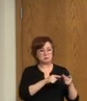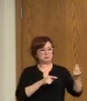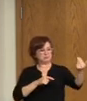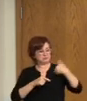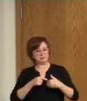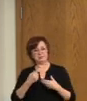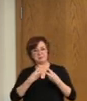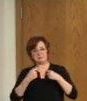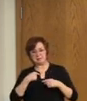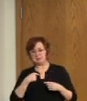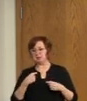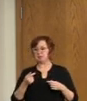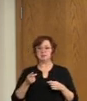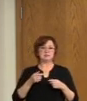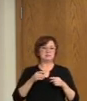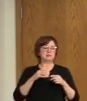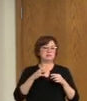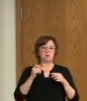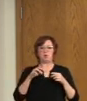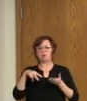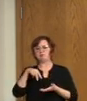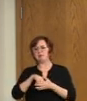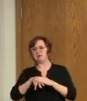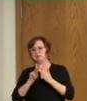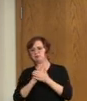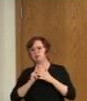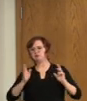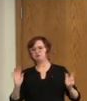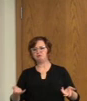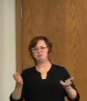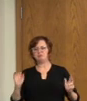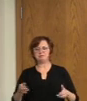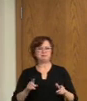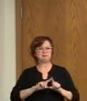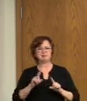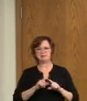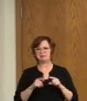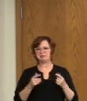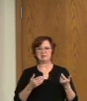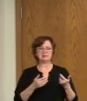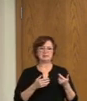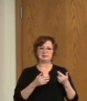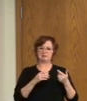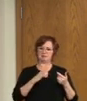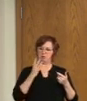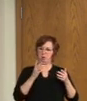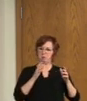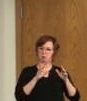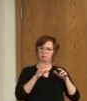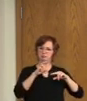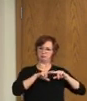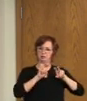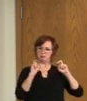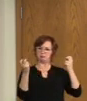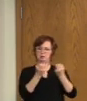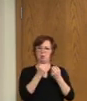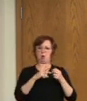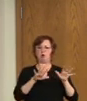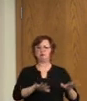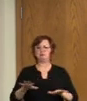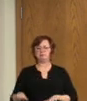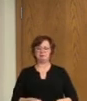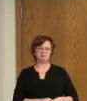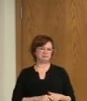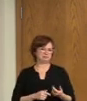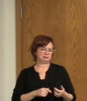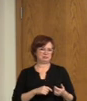standing around the kitchen and socializing. Some of us travel long distances to be with our families. These are all things that